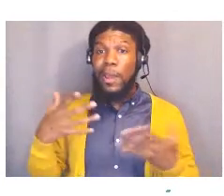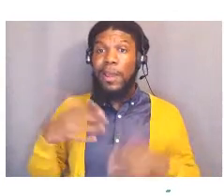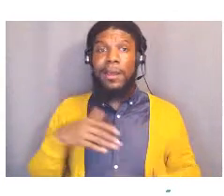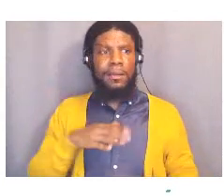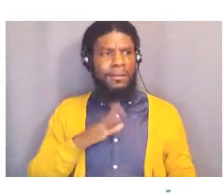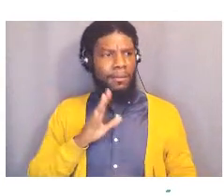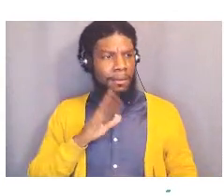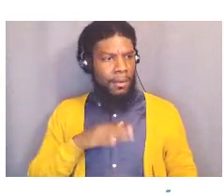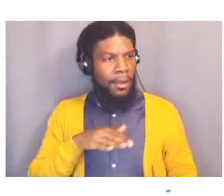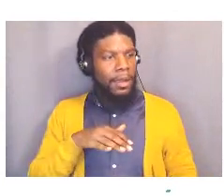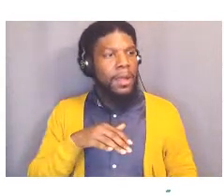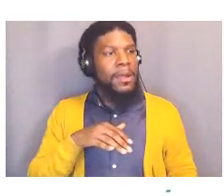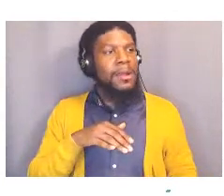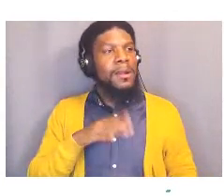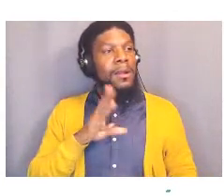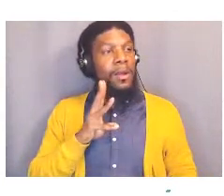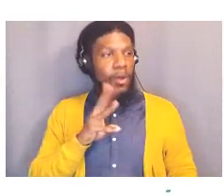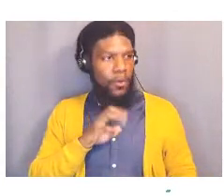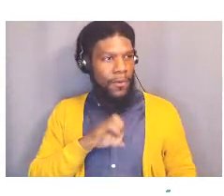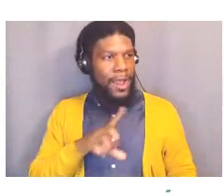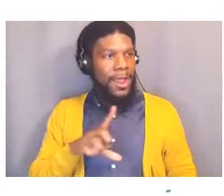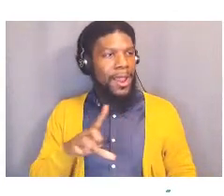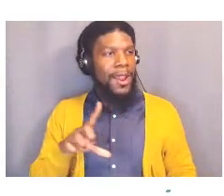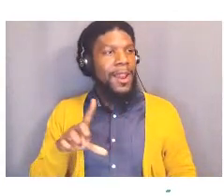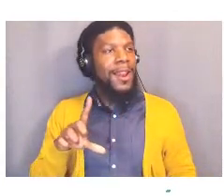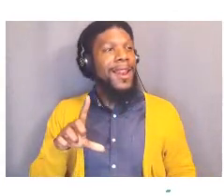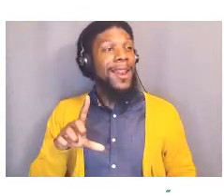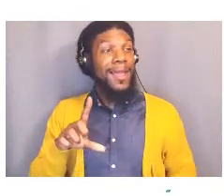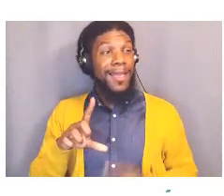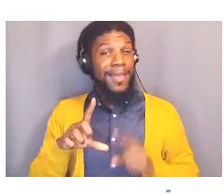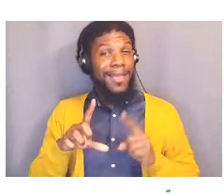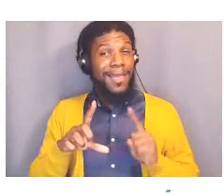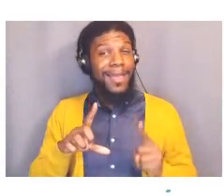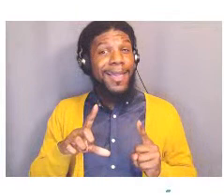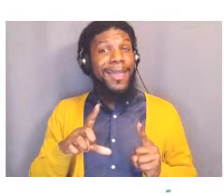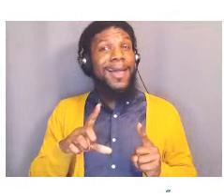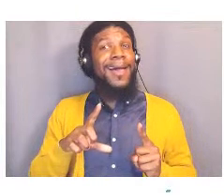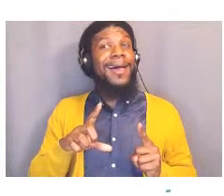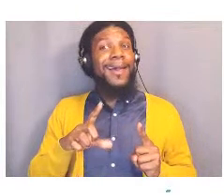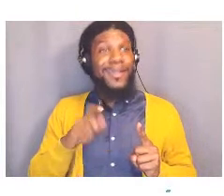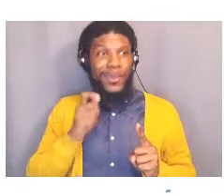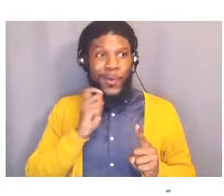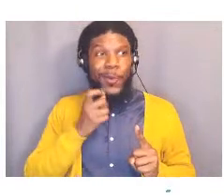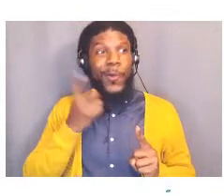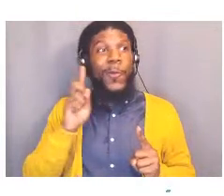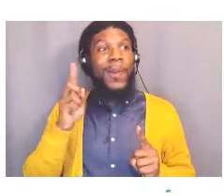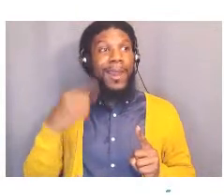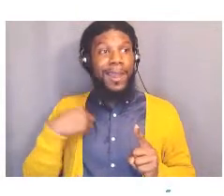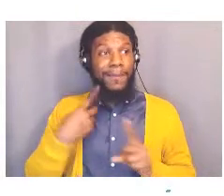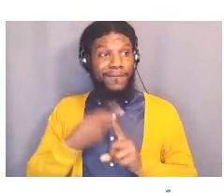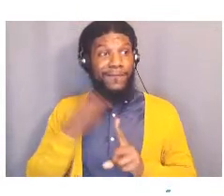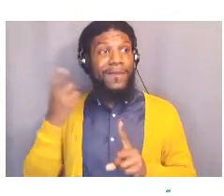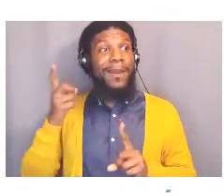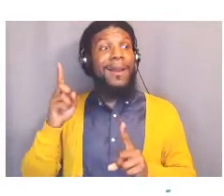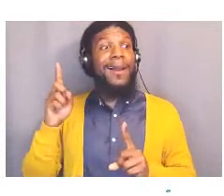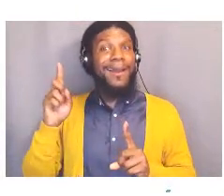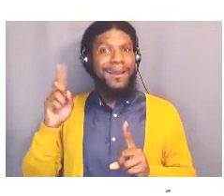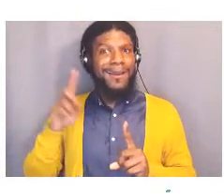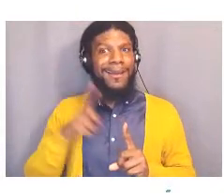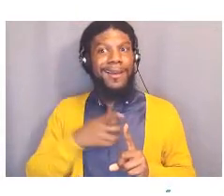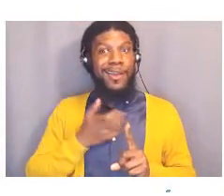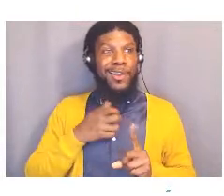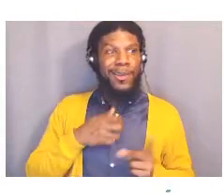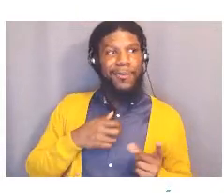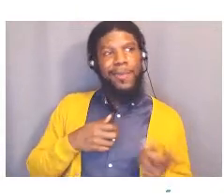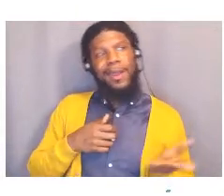rabbit, "Well, it's cool where I come from. Why don't you take a